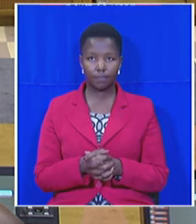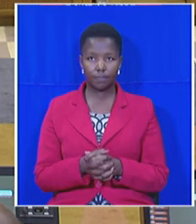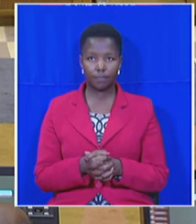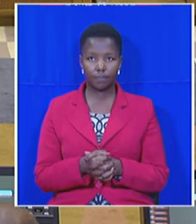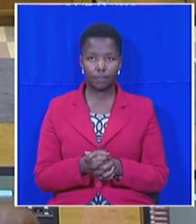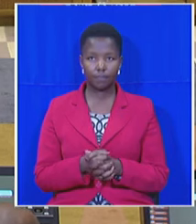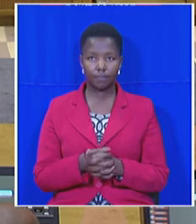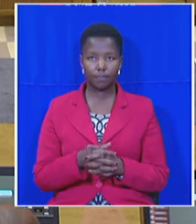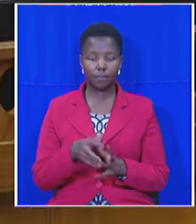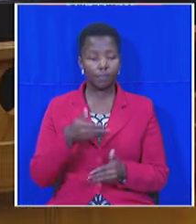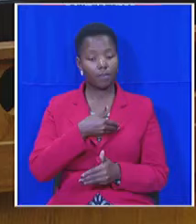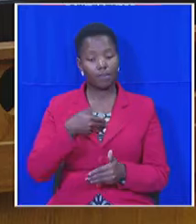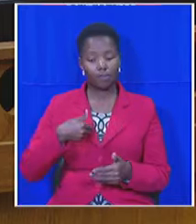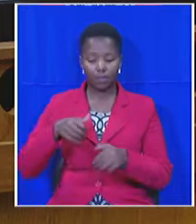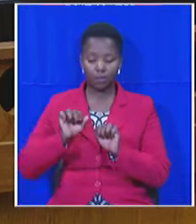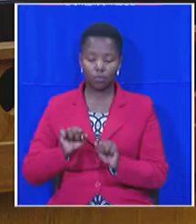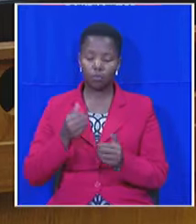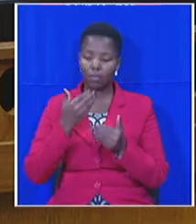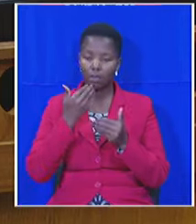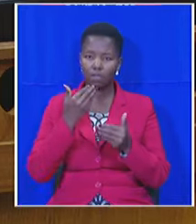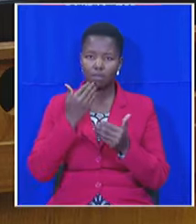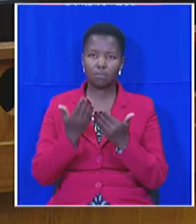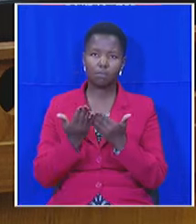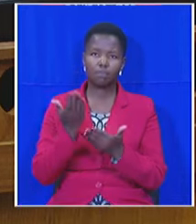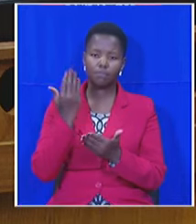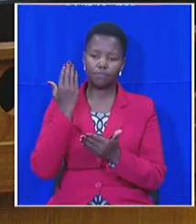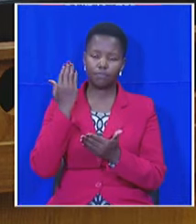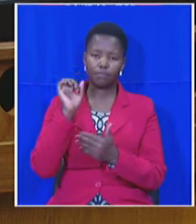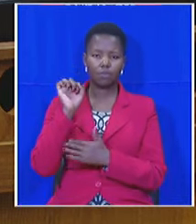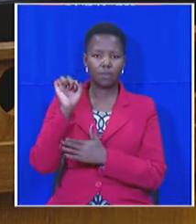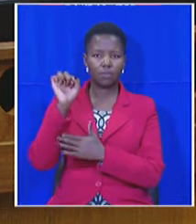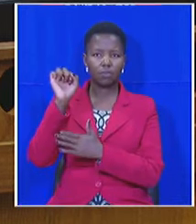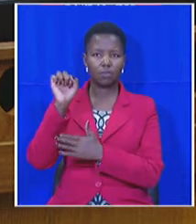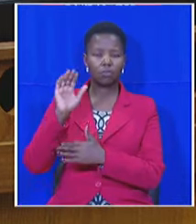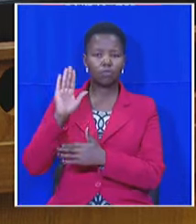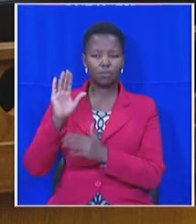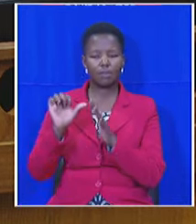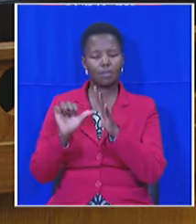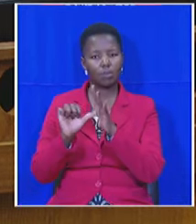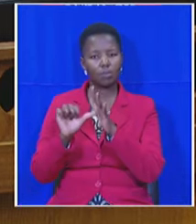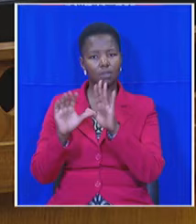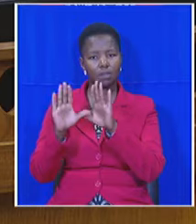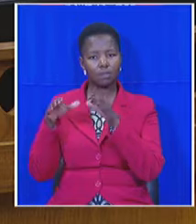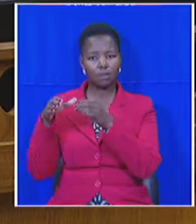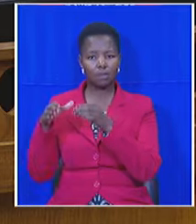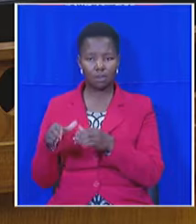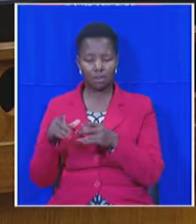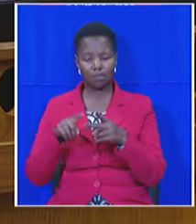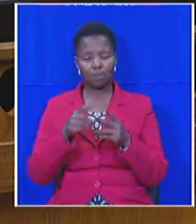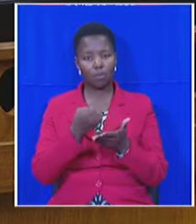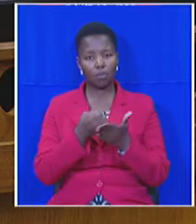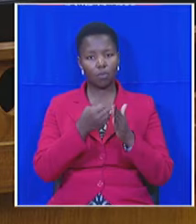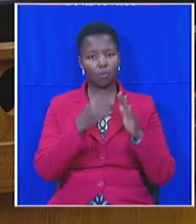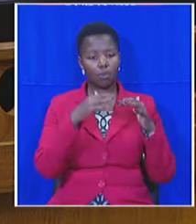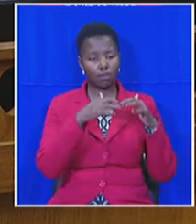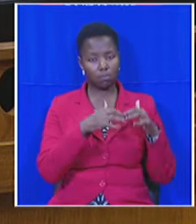Thank you, Madam Chair. Against the backdrop of prolonged strikes in other key sectors and economic downturns, tourism is the